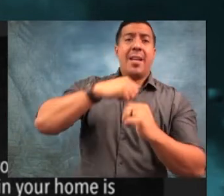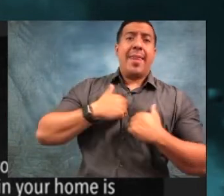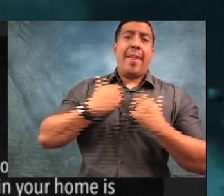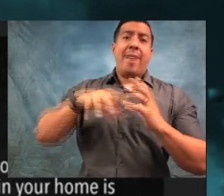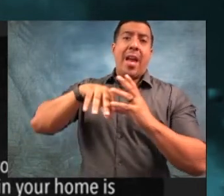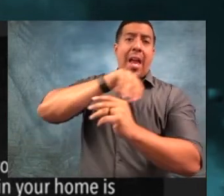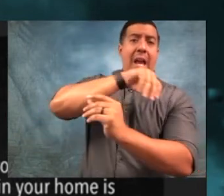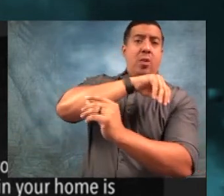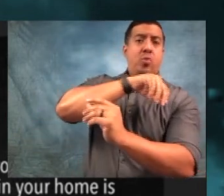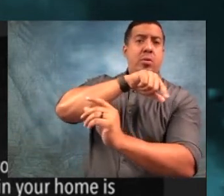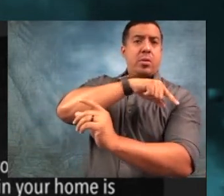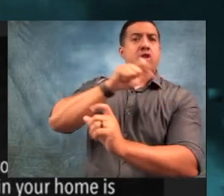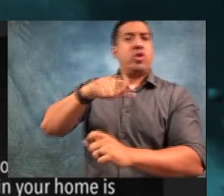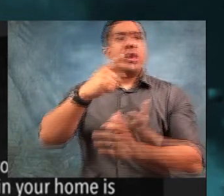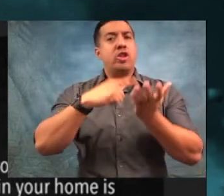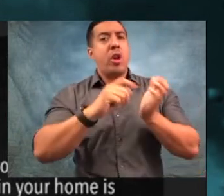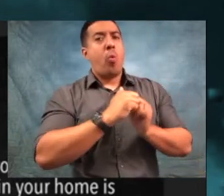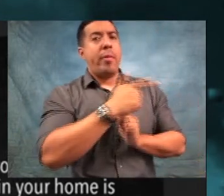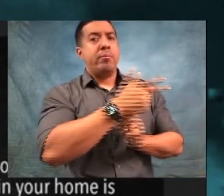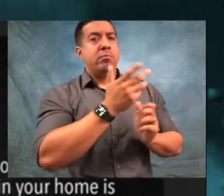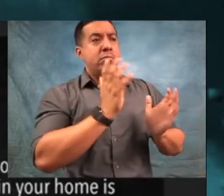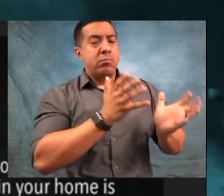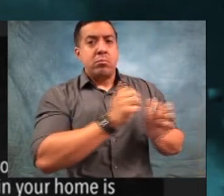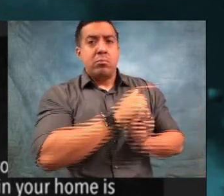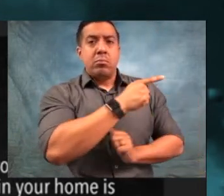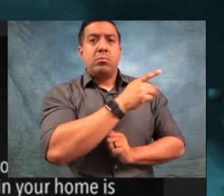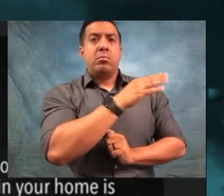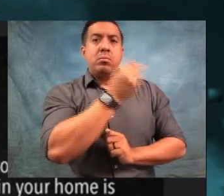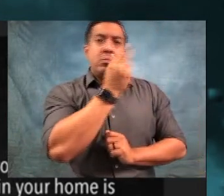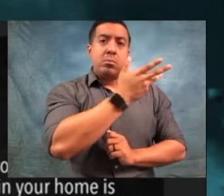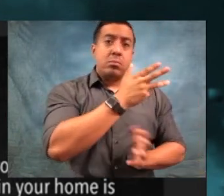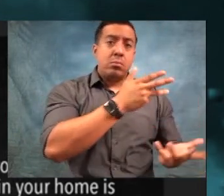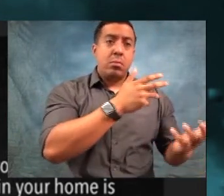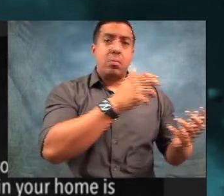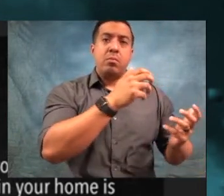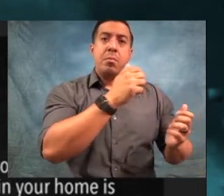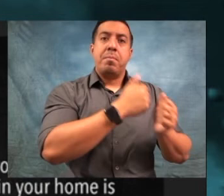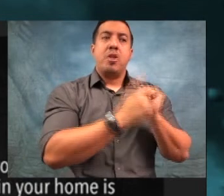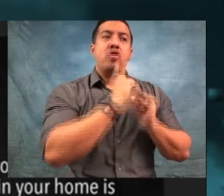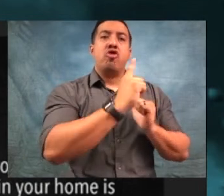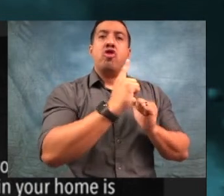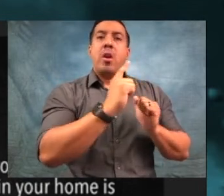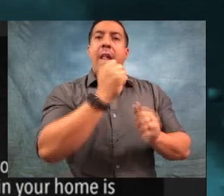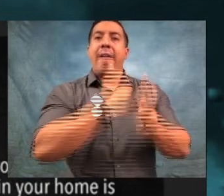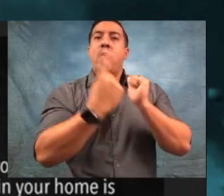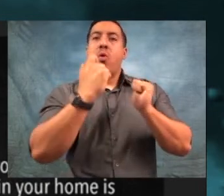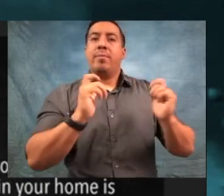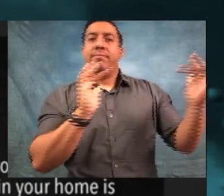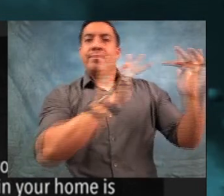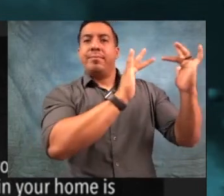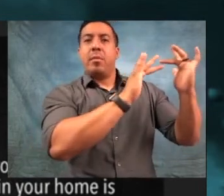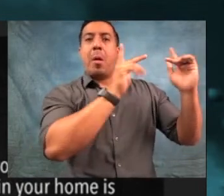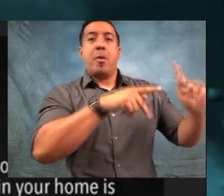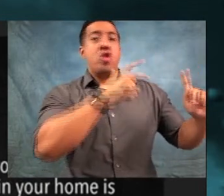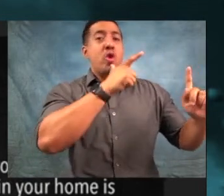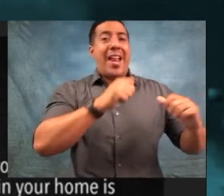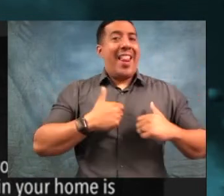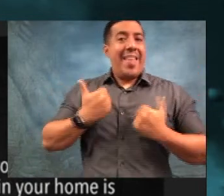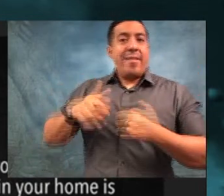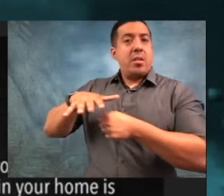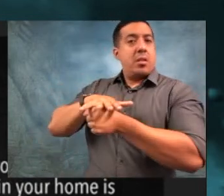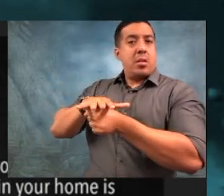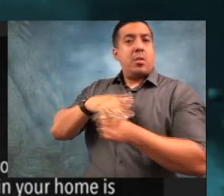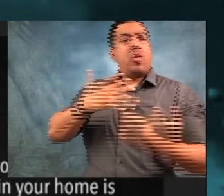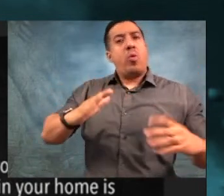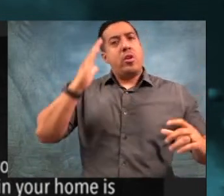family member outside the impacted area that you can check in with. That way all the family members can keep